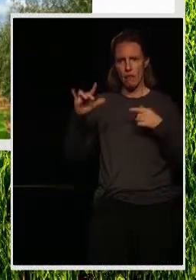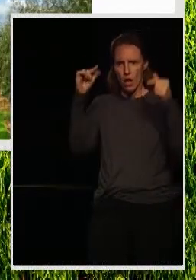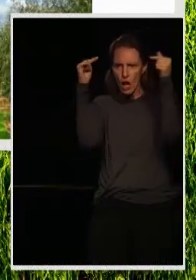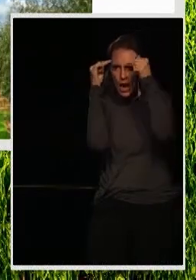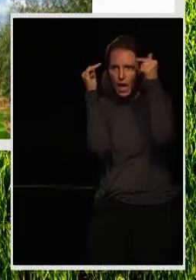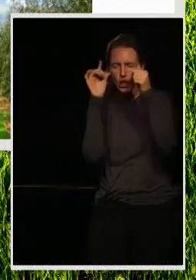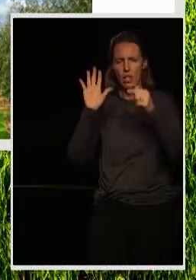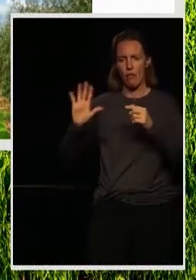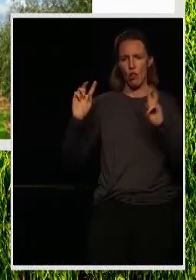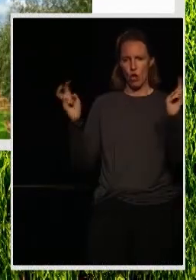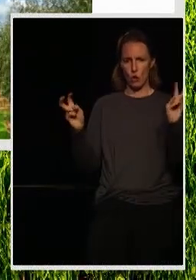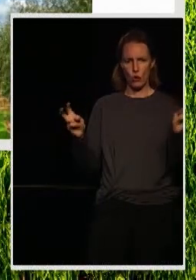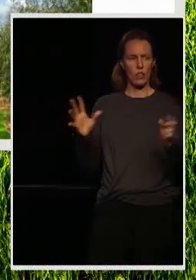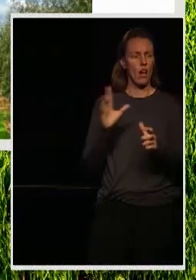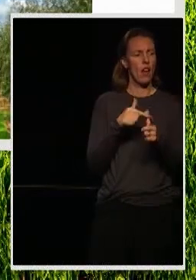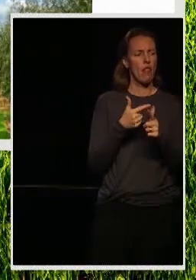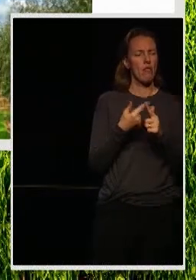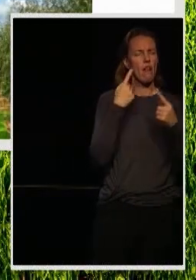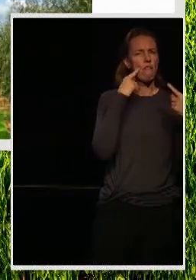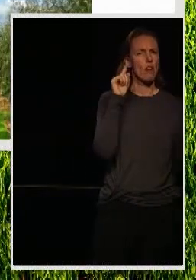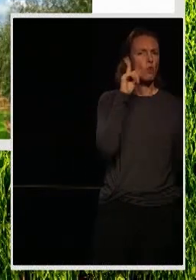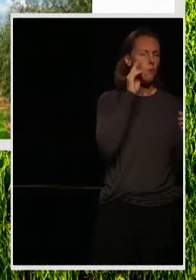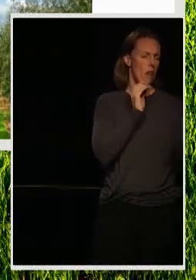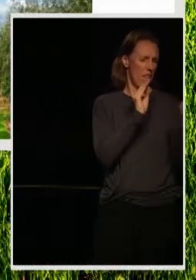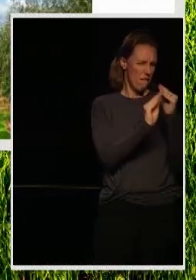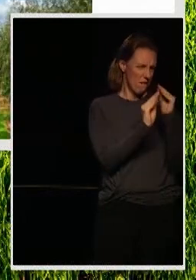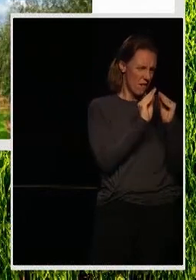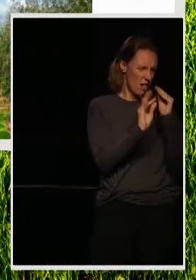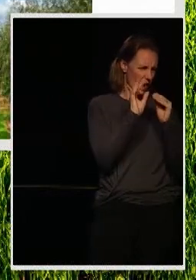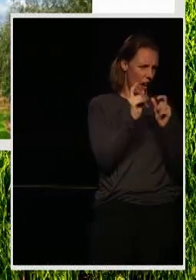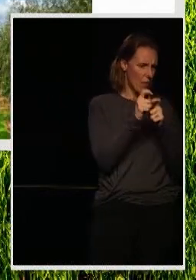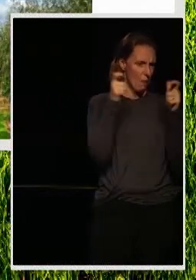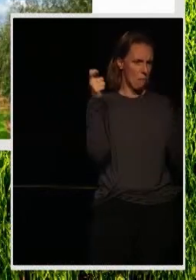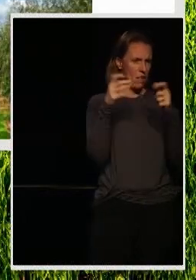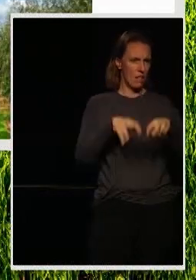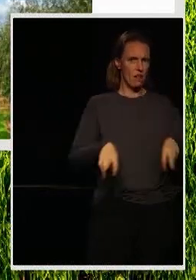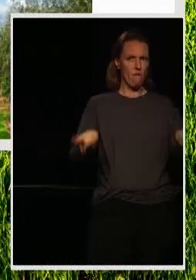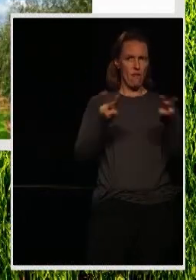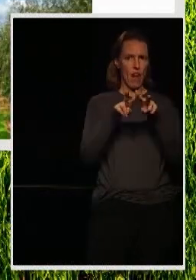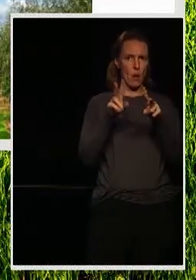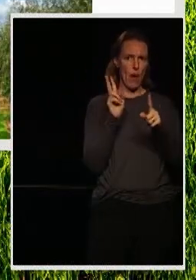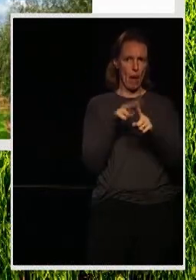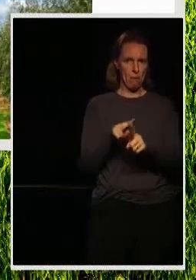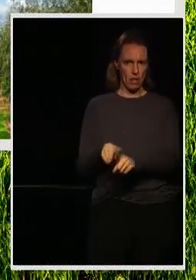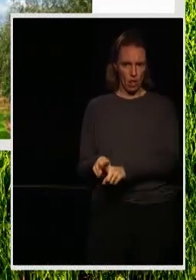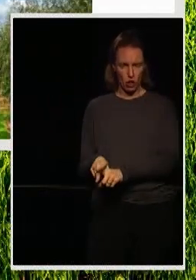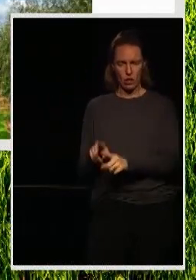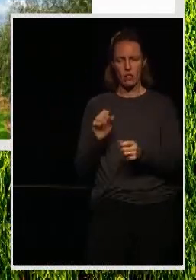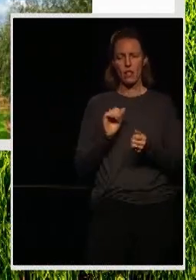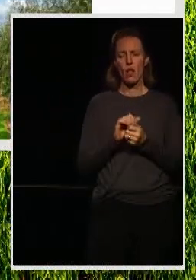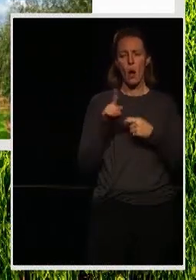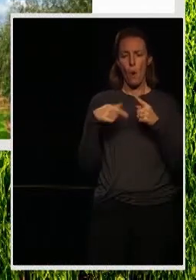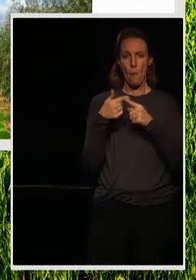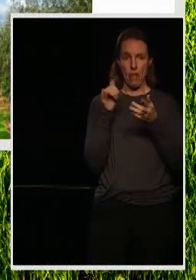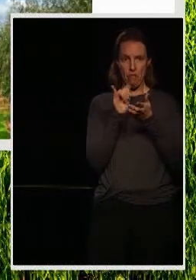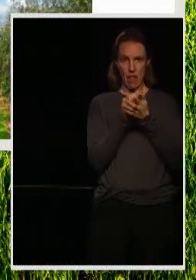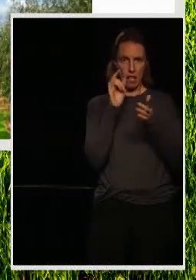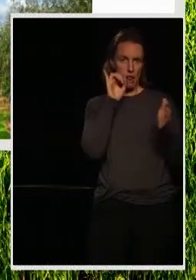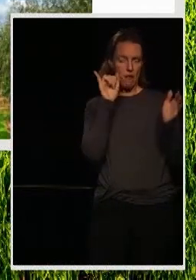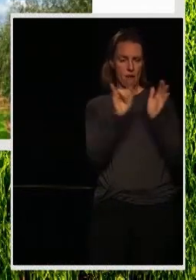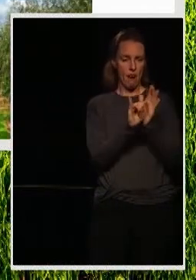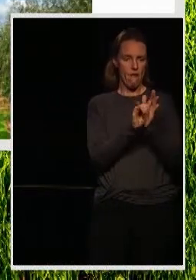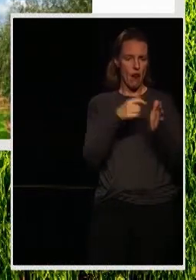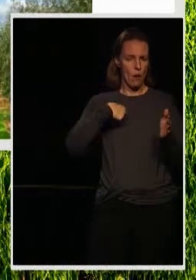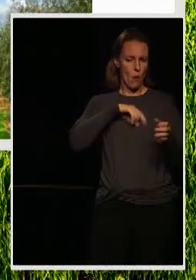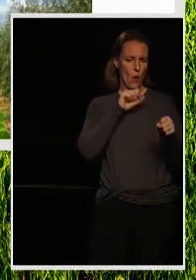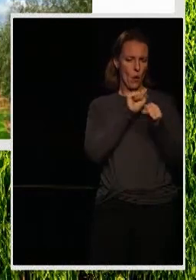and their issues. And eventually, we are going to figure out the biggest value applications. Once those are identified, we're going